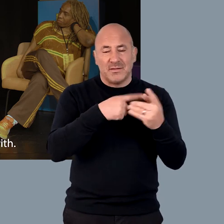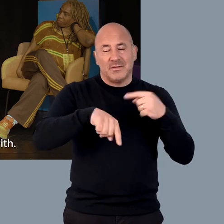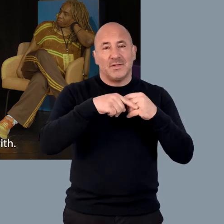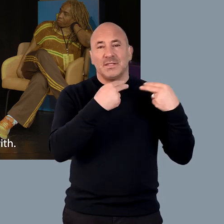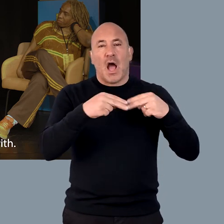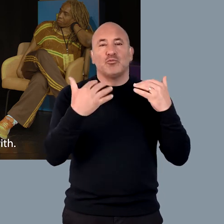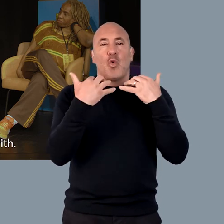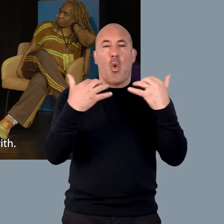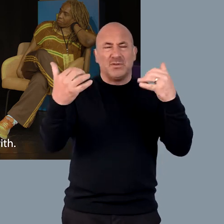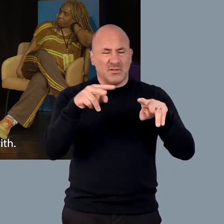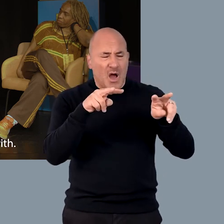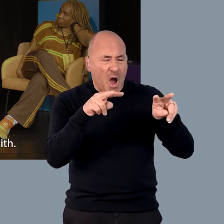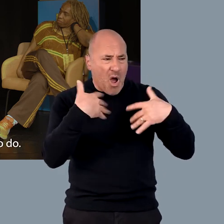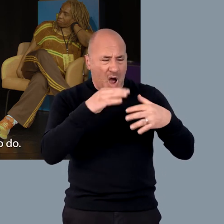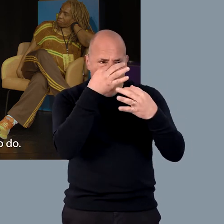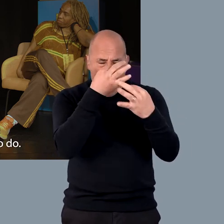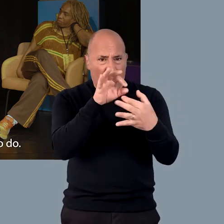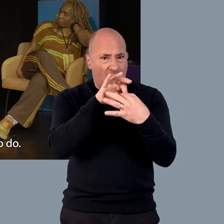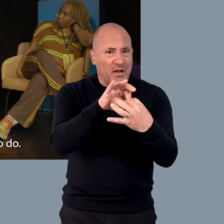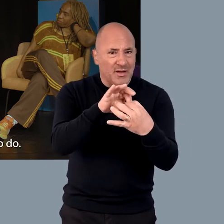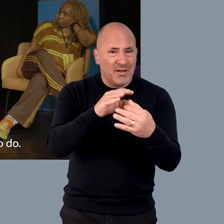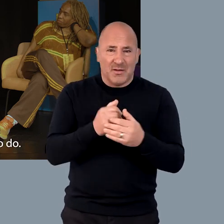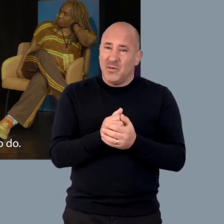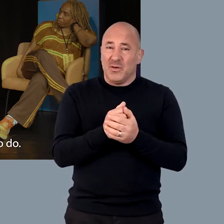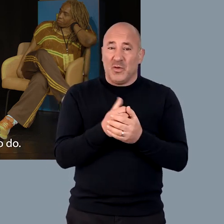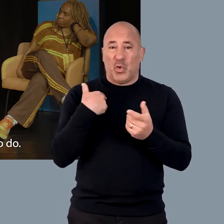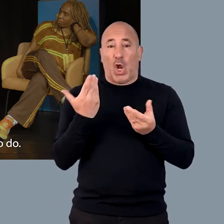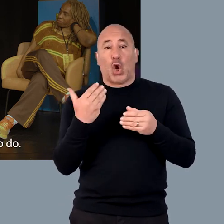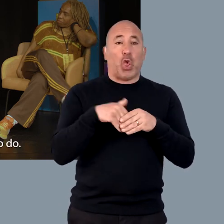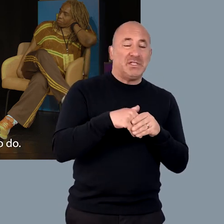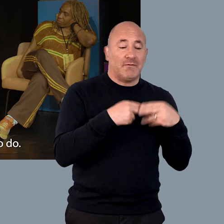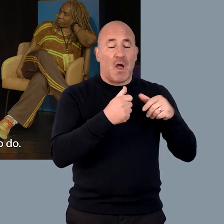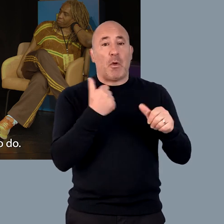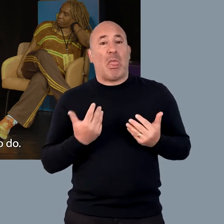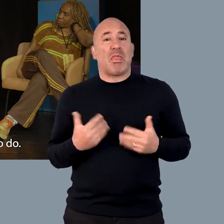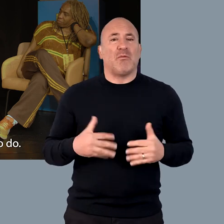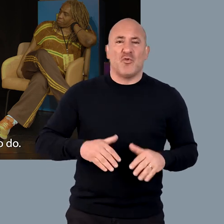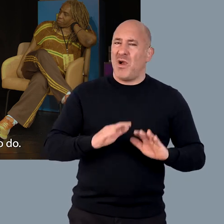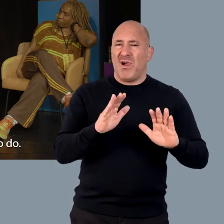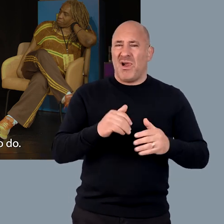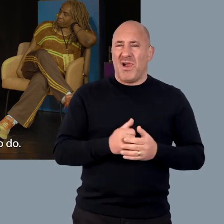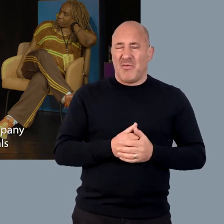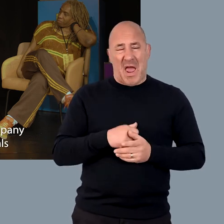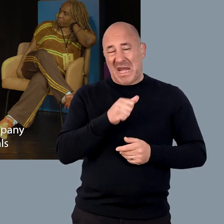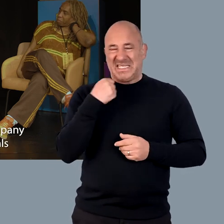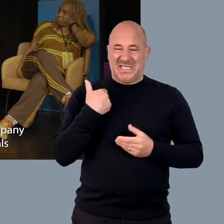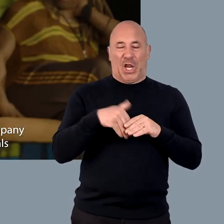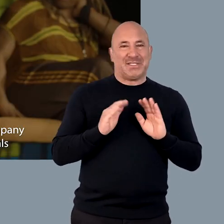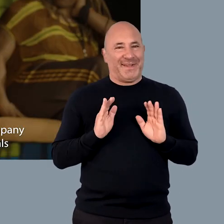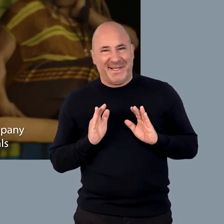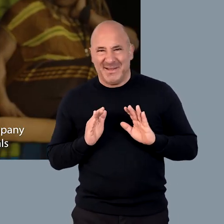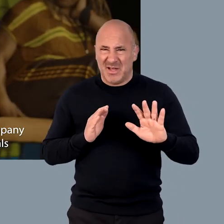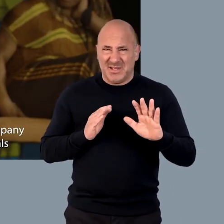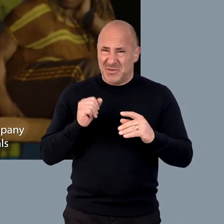new dance audiences can connect with. So it's really, we're not just an inclusive dance company because it's a nice thing to do. It's like